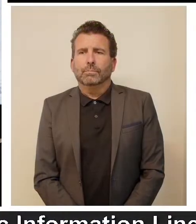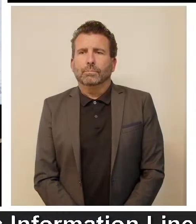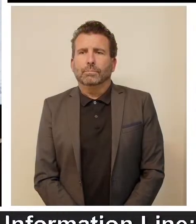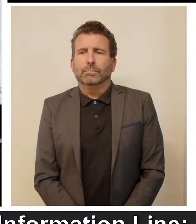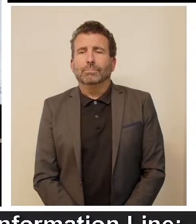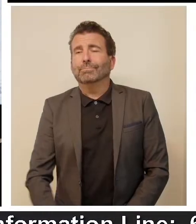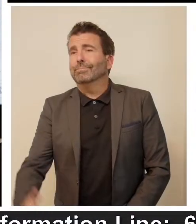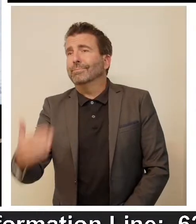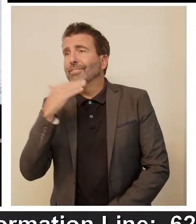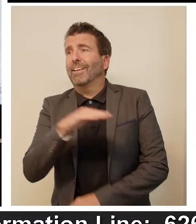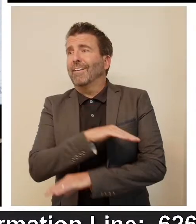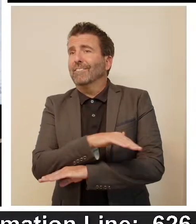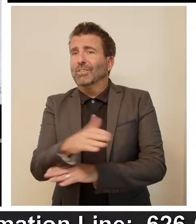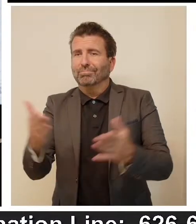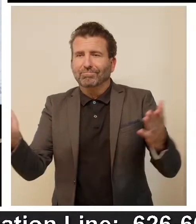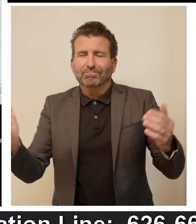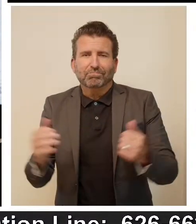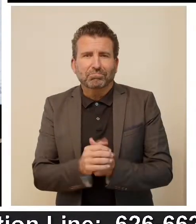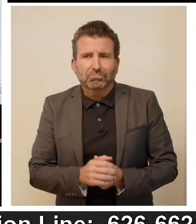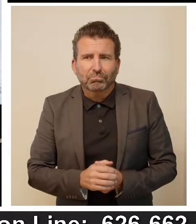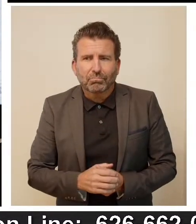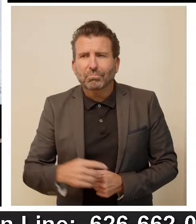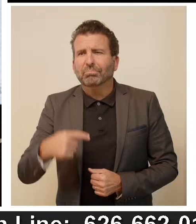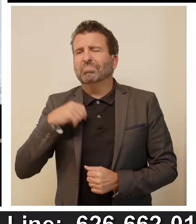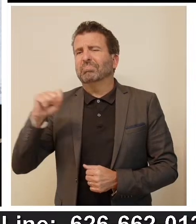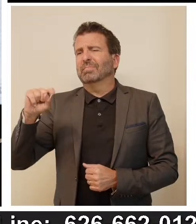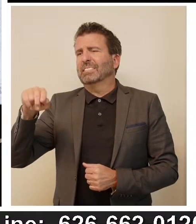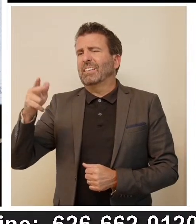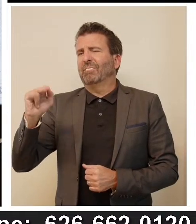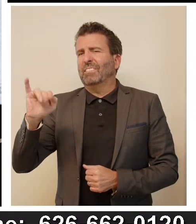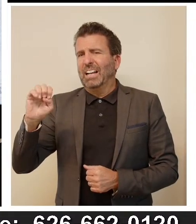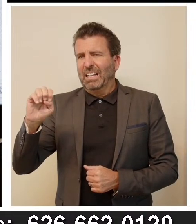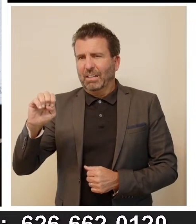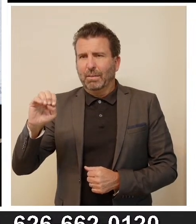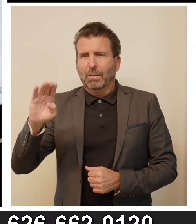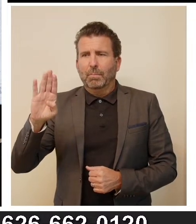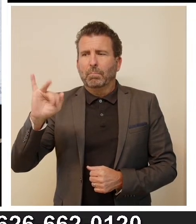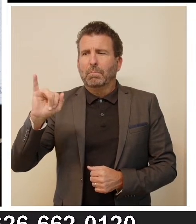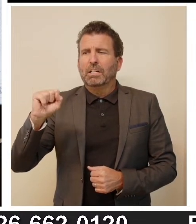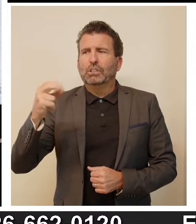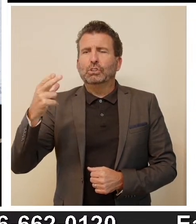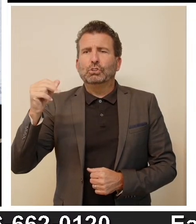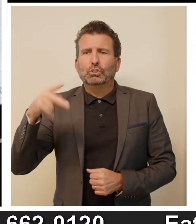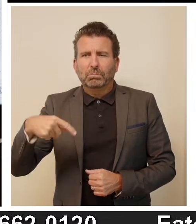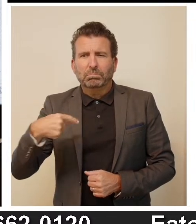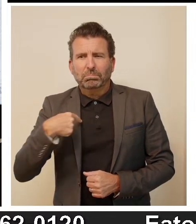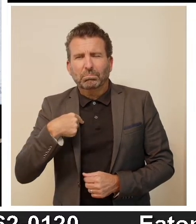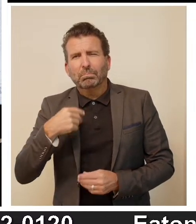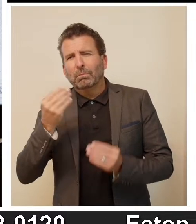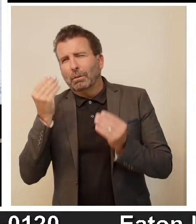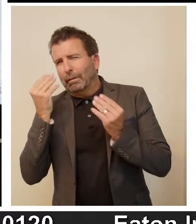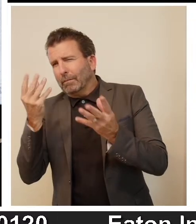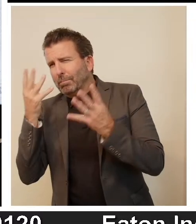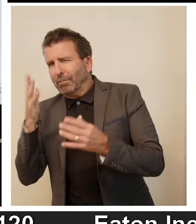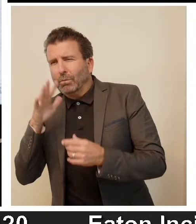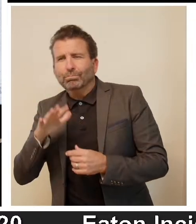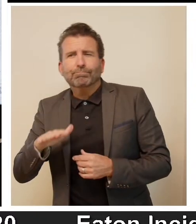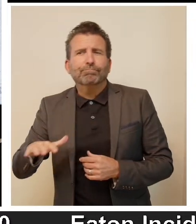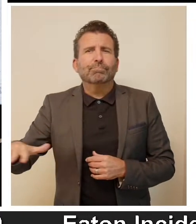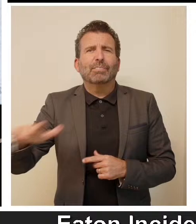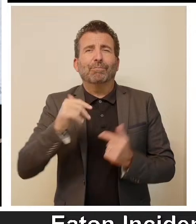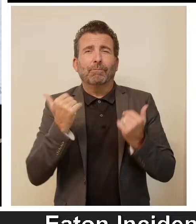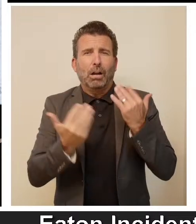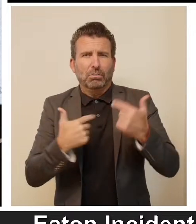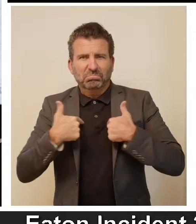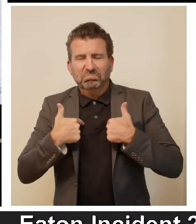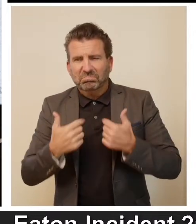Good afternoon. This is Stephanie Bishop, one of the information officers with the Eaton Fire. We're currently at 14,021 acres and